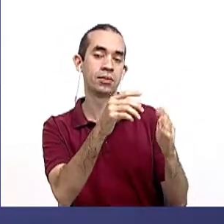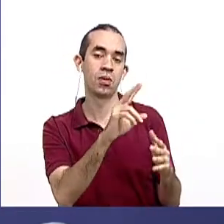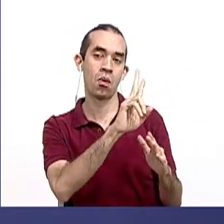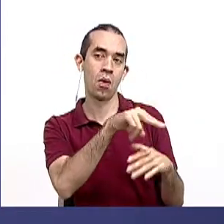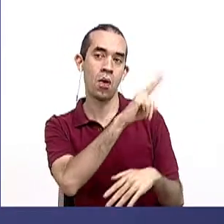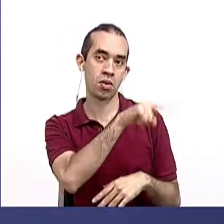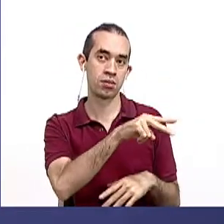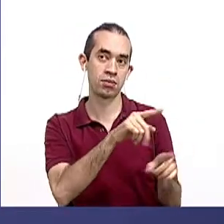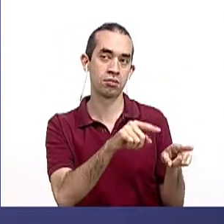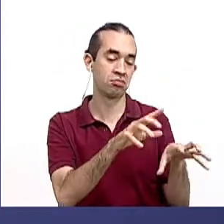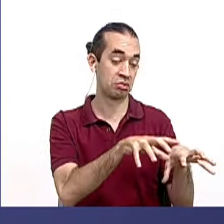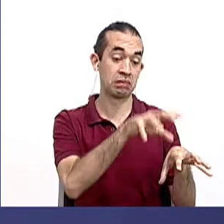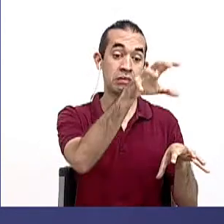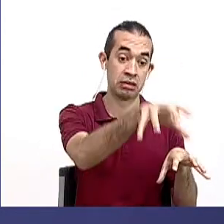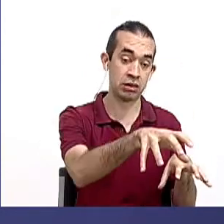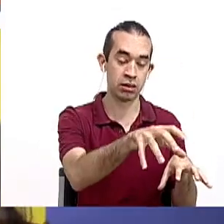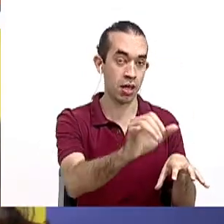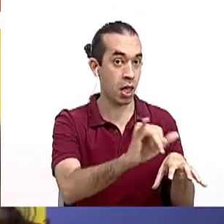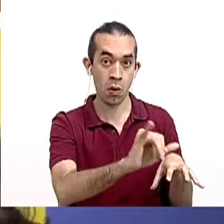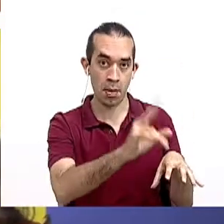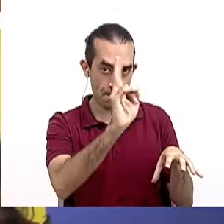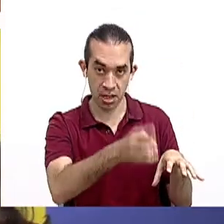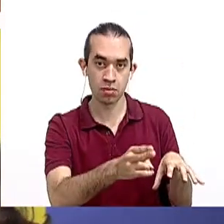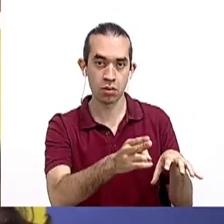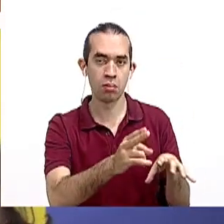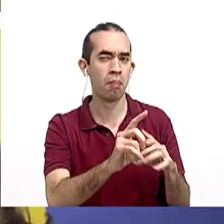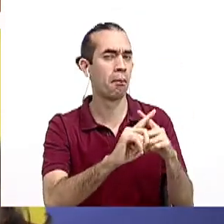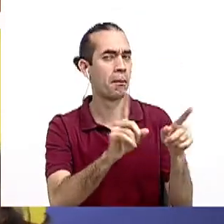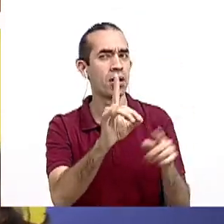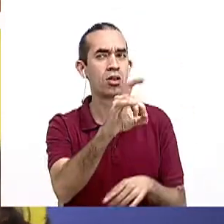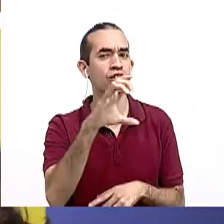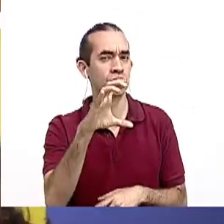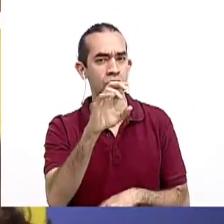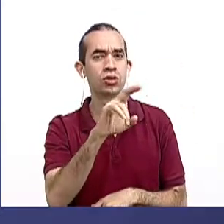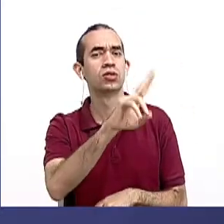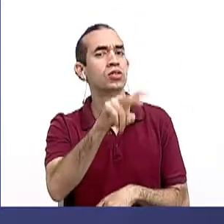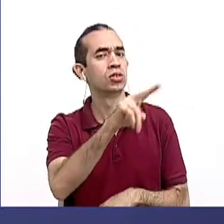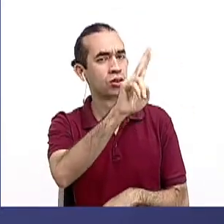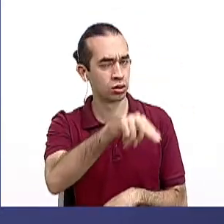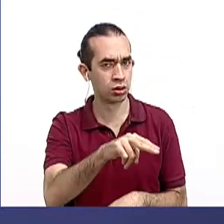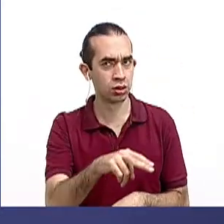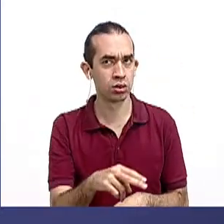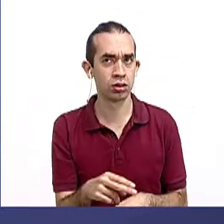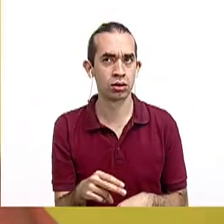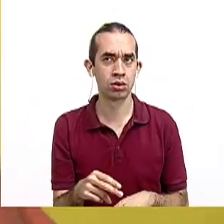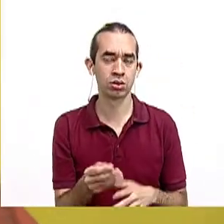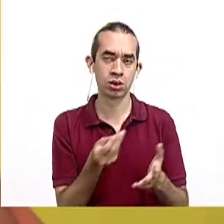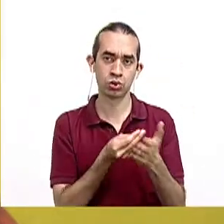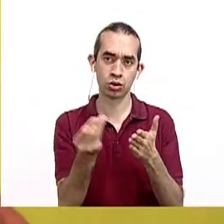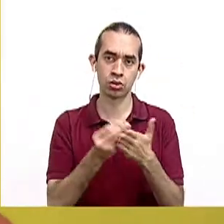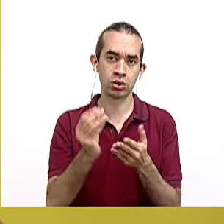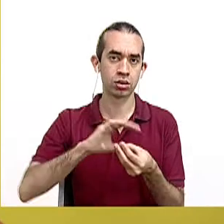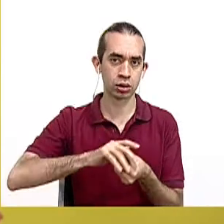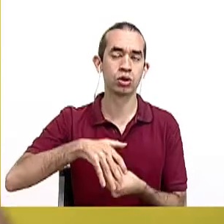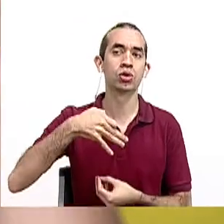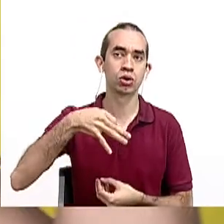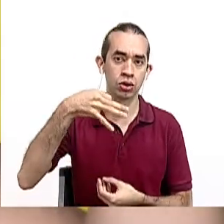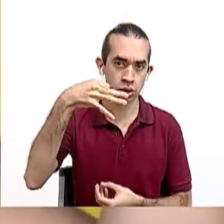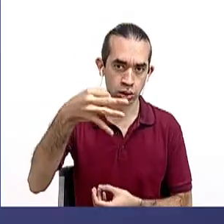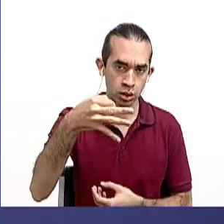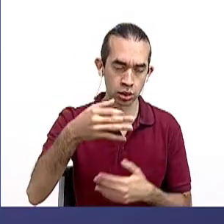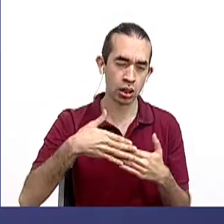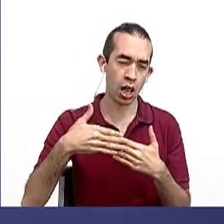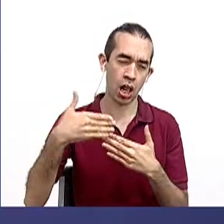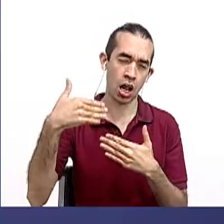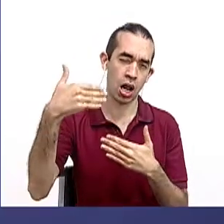the next block sells the same amount for 800 colones. If we buy oranges every day in the long